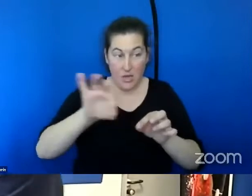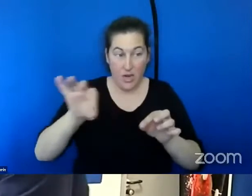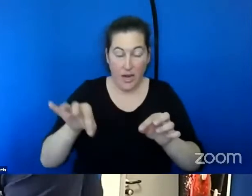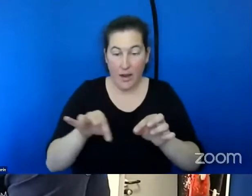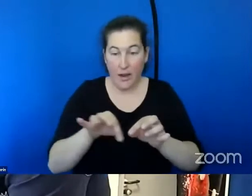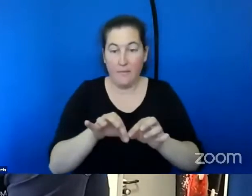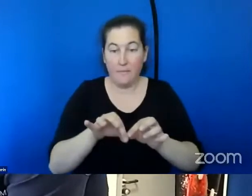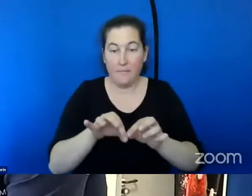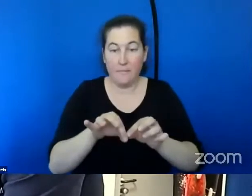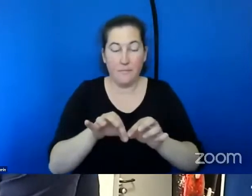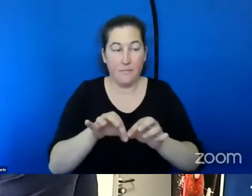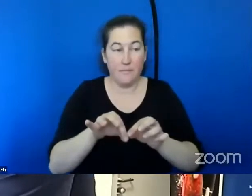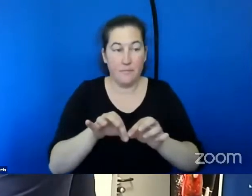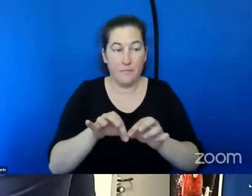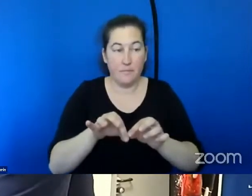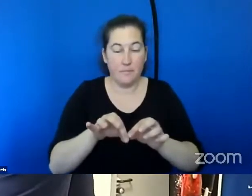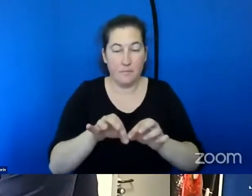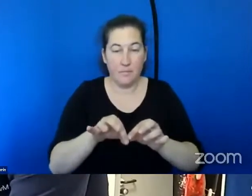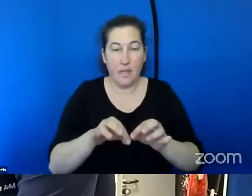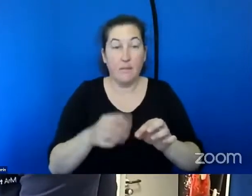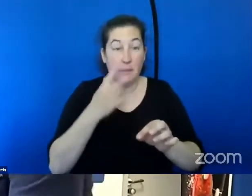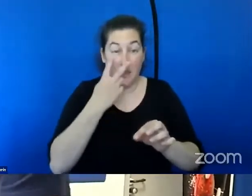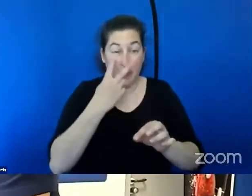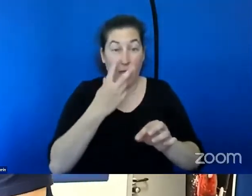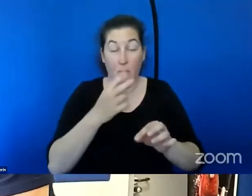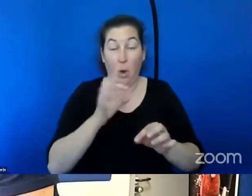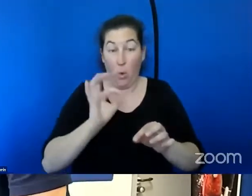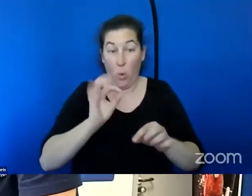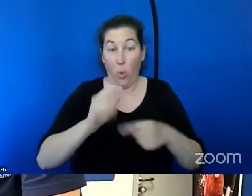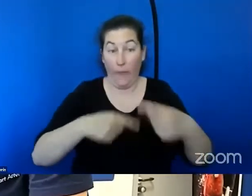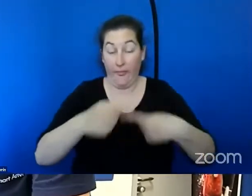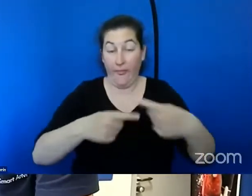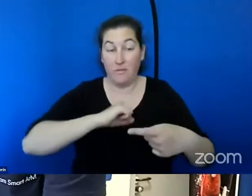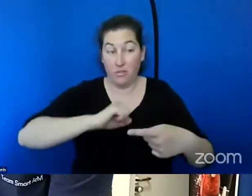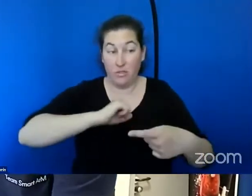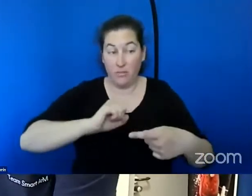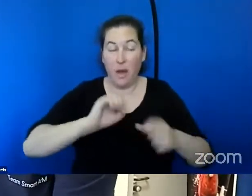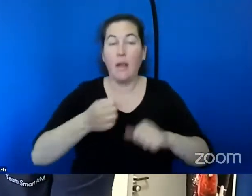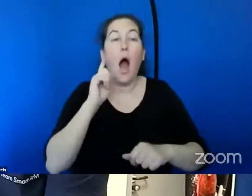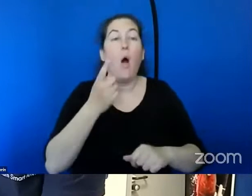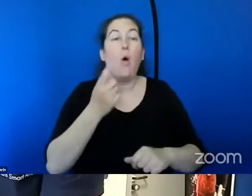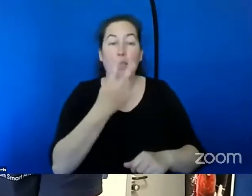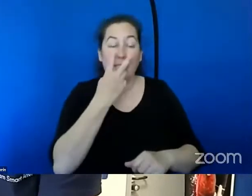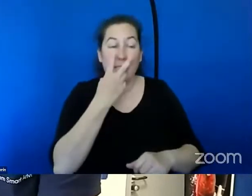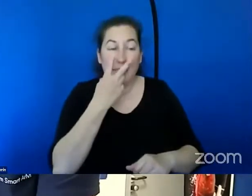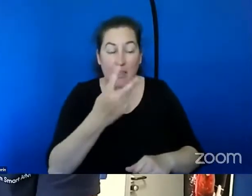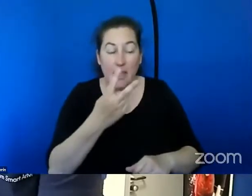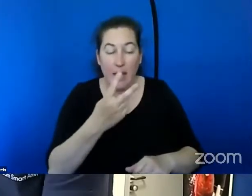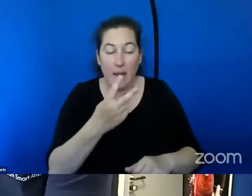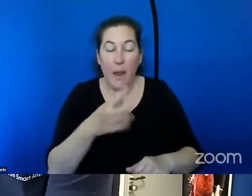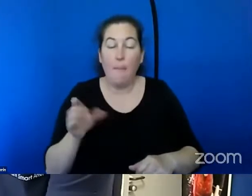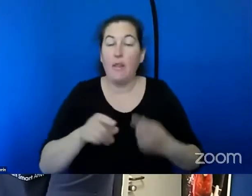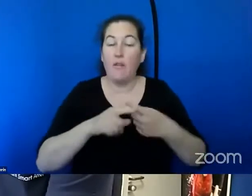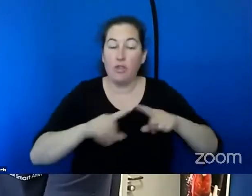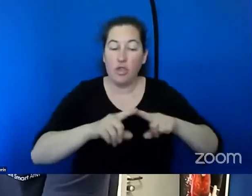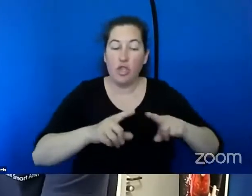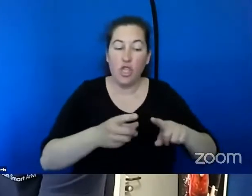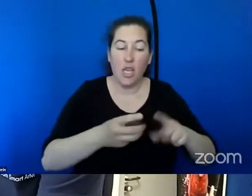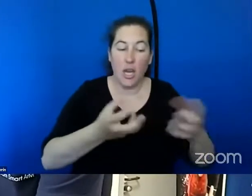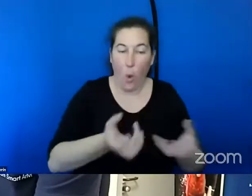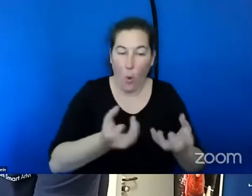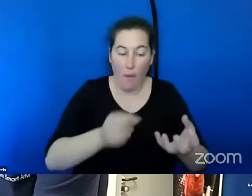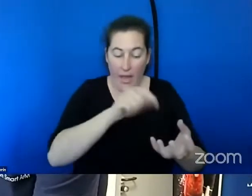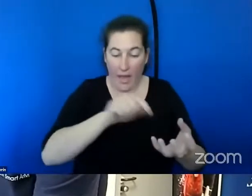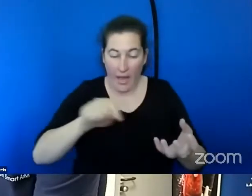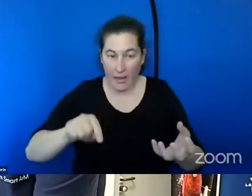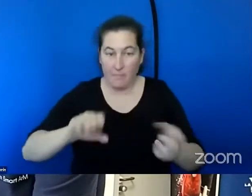1 task out of 10 tasks of the rules book. So in future they have to even cope with more objects, with more different, they